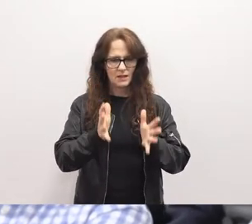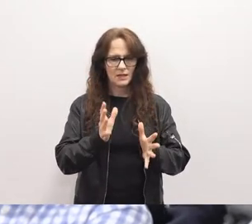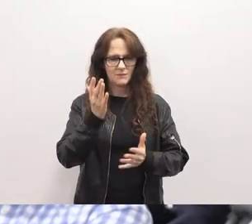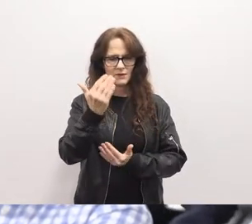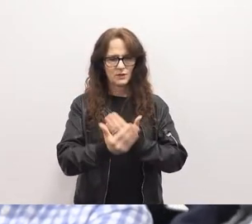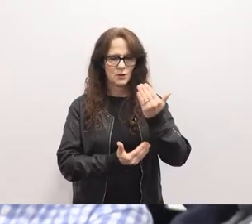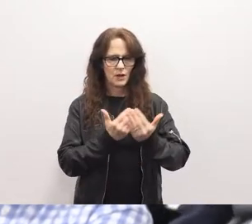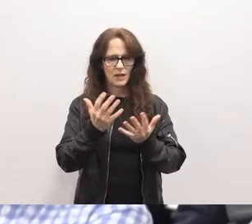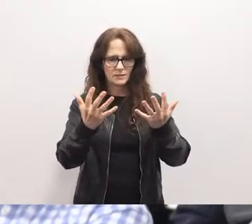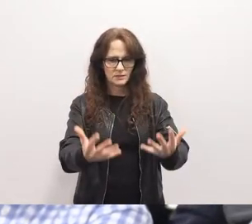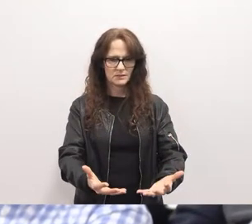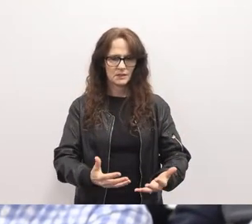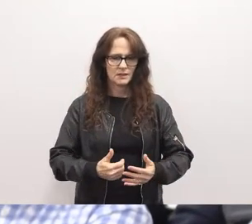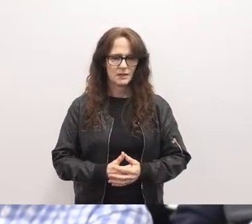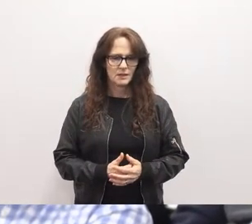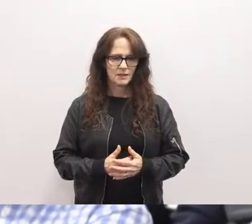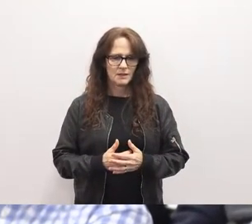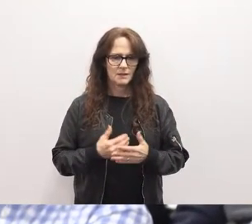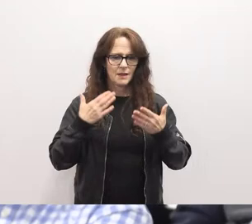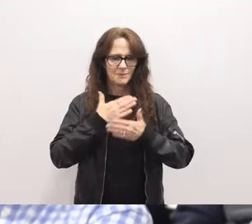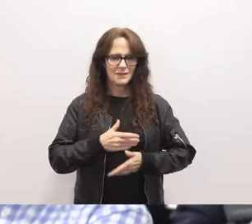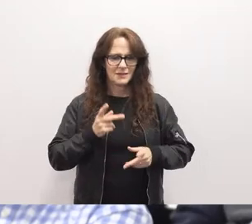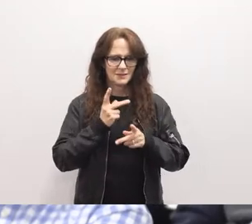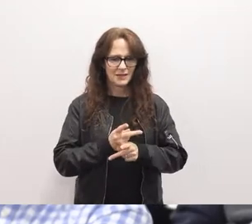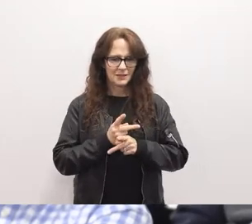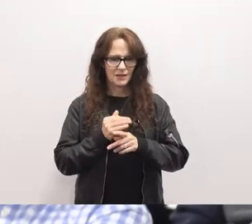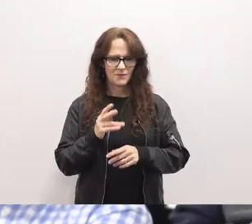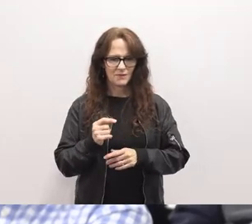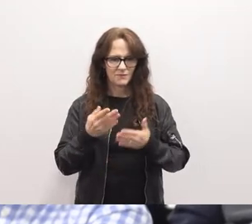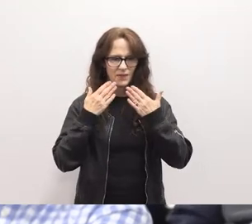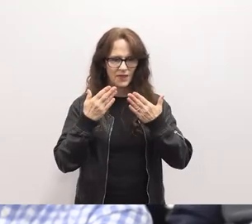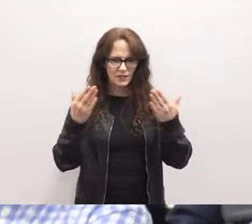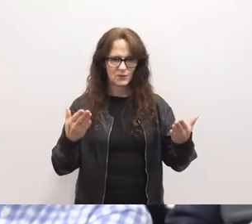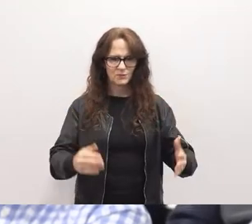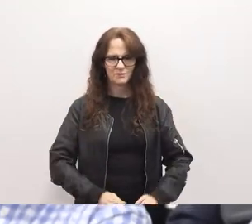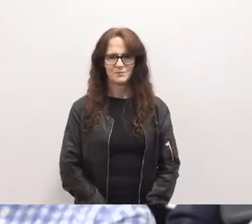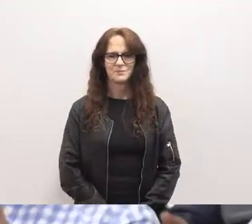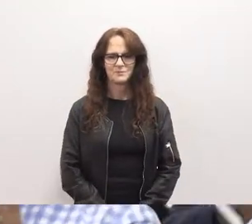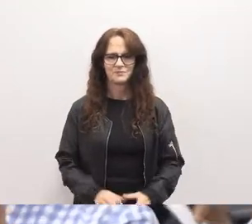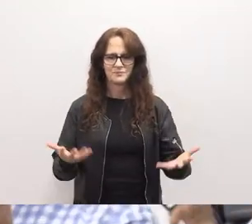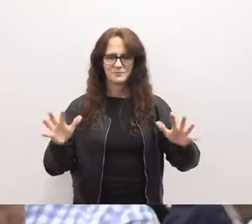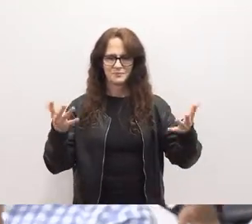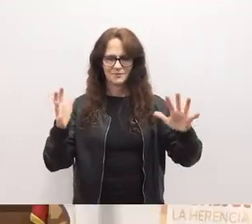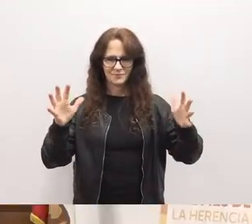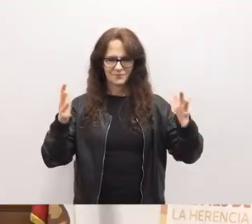your hands. Please take care of it. Thank you.